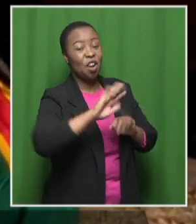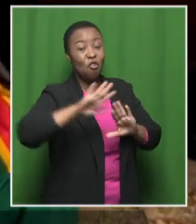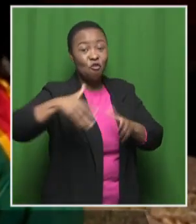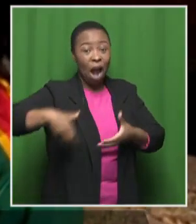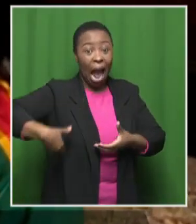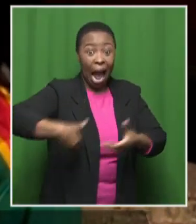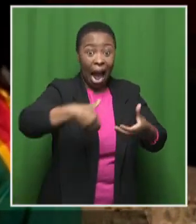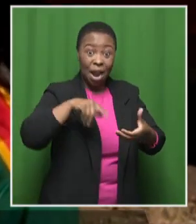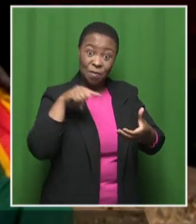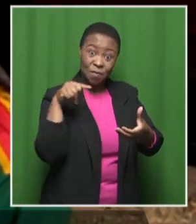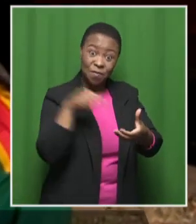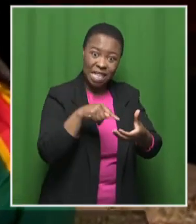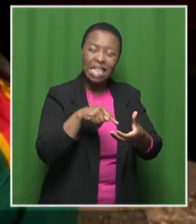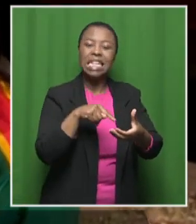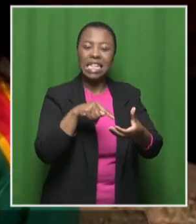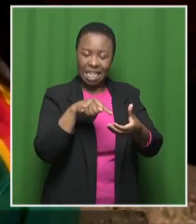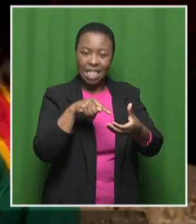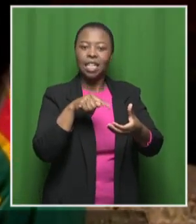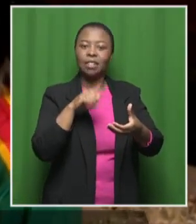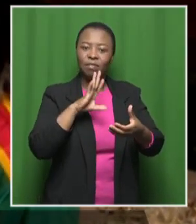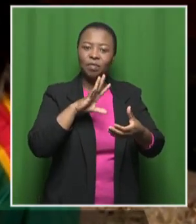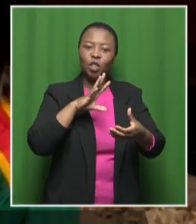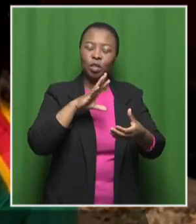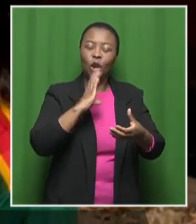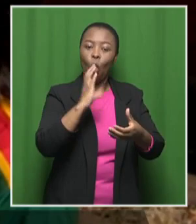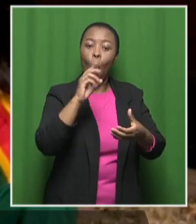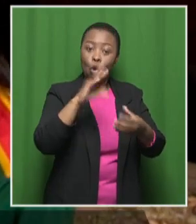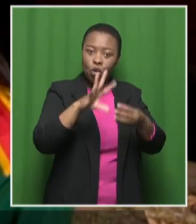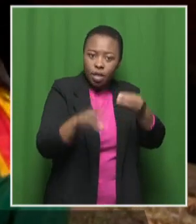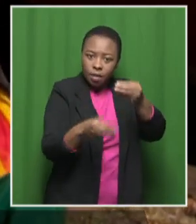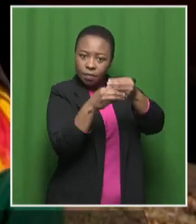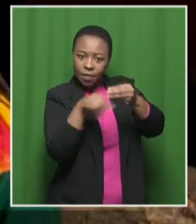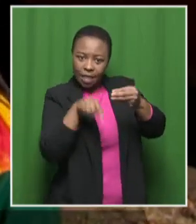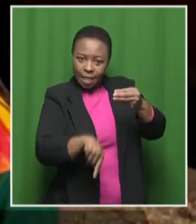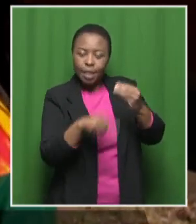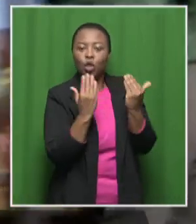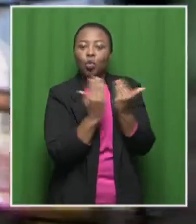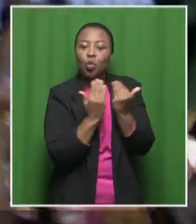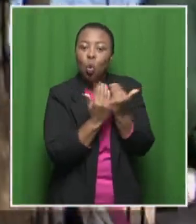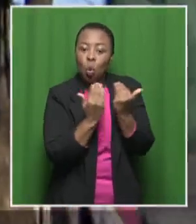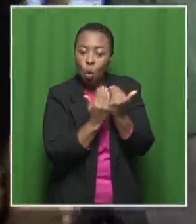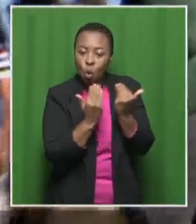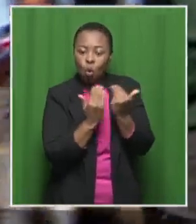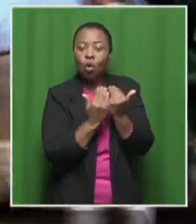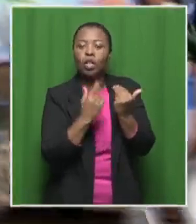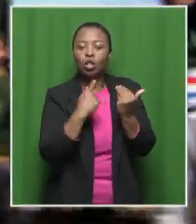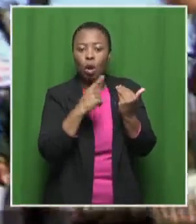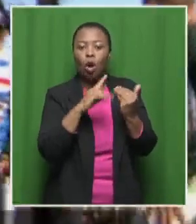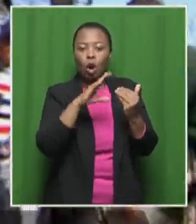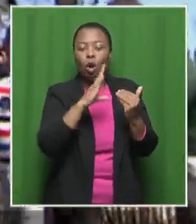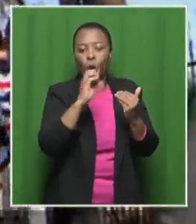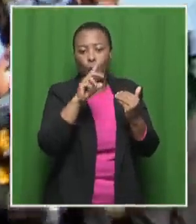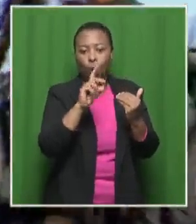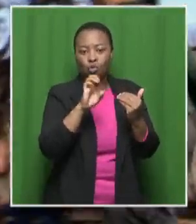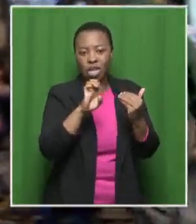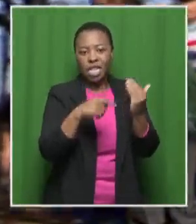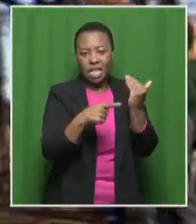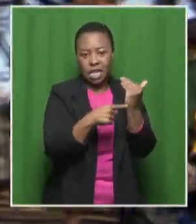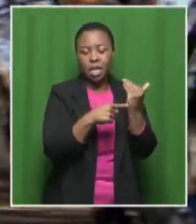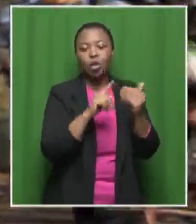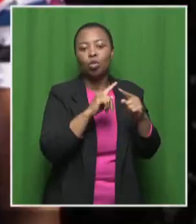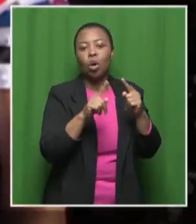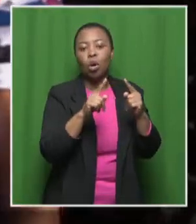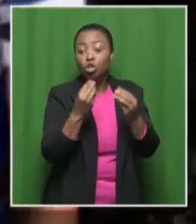also become a code here at our school, something we would consider initially as a Cinderella code, but the children have grasped